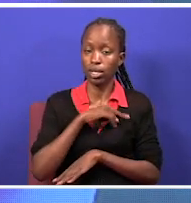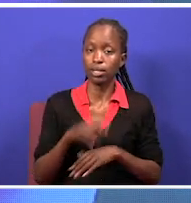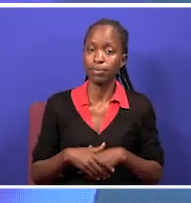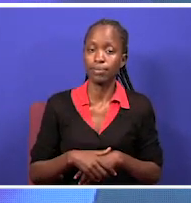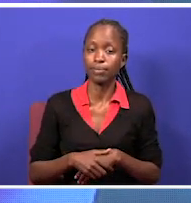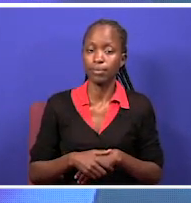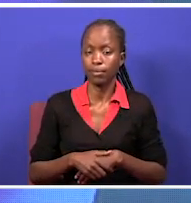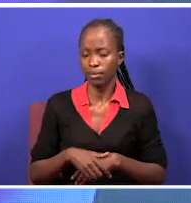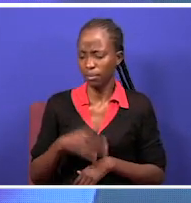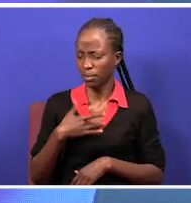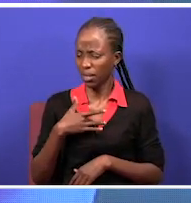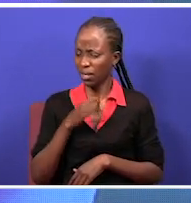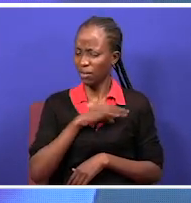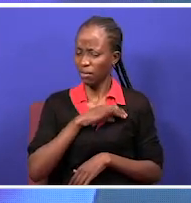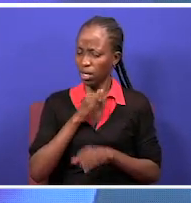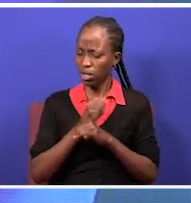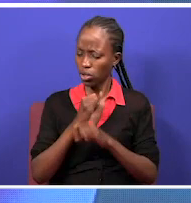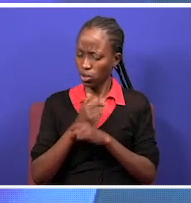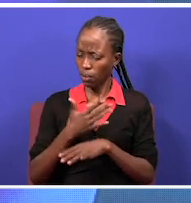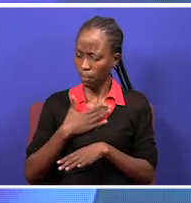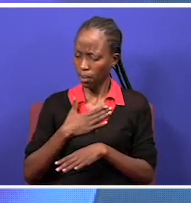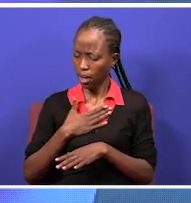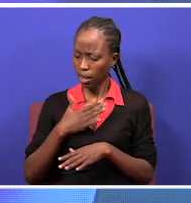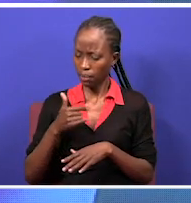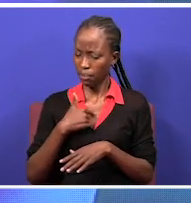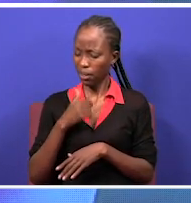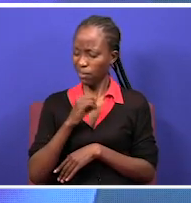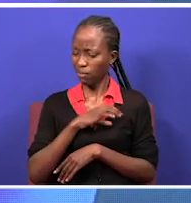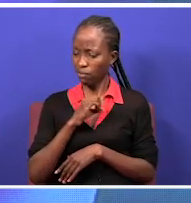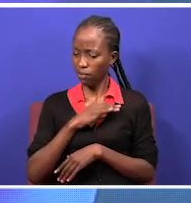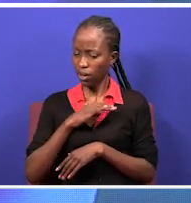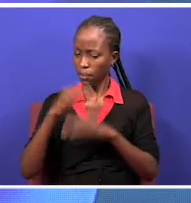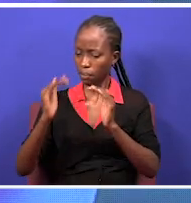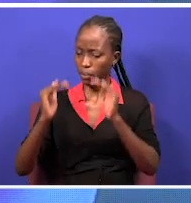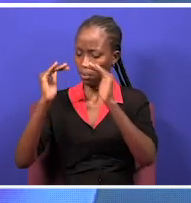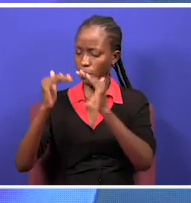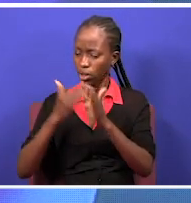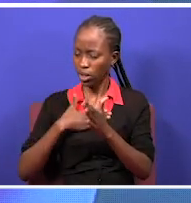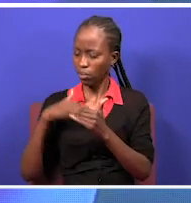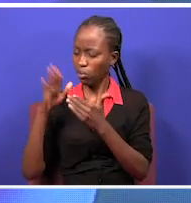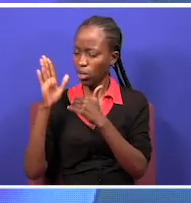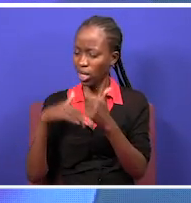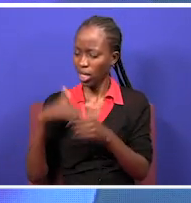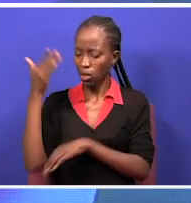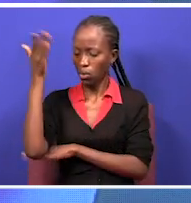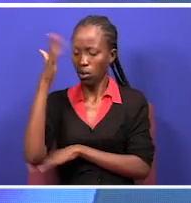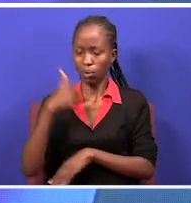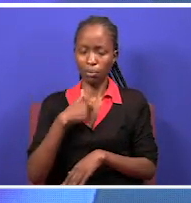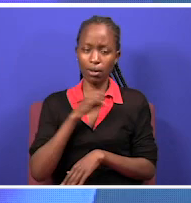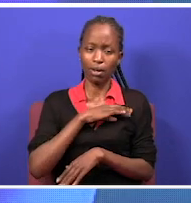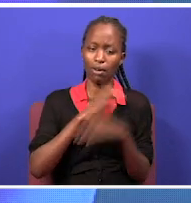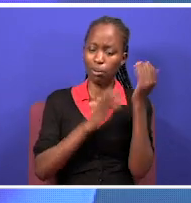Do I fear my job? Do I fear my promotion? Do I fear